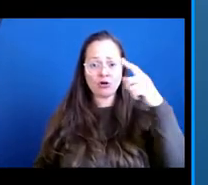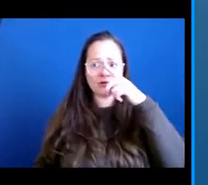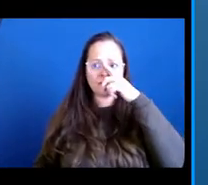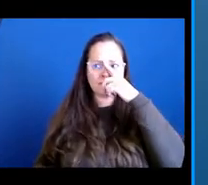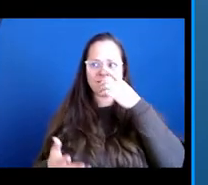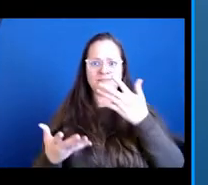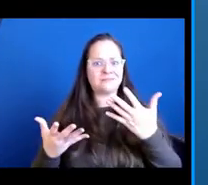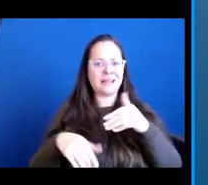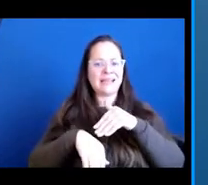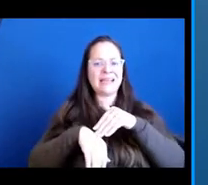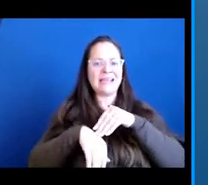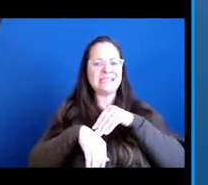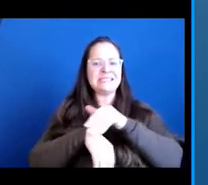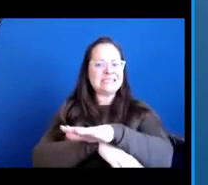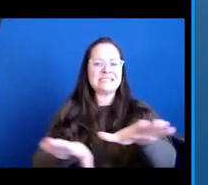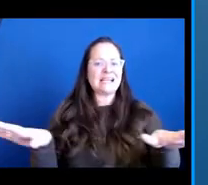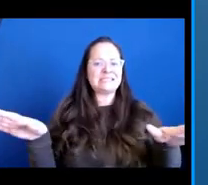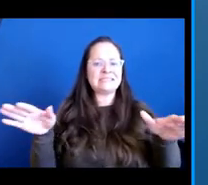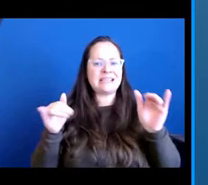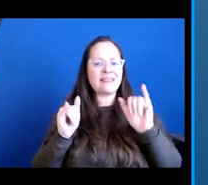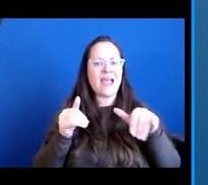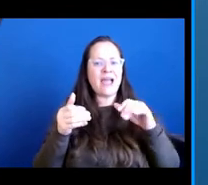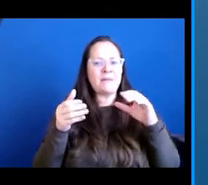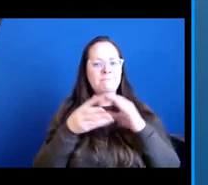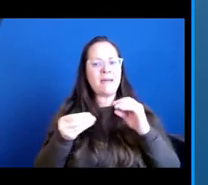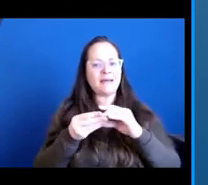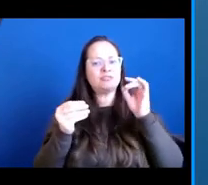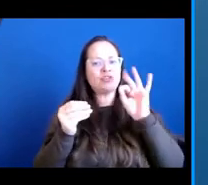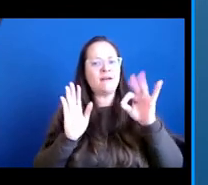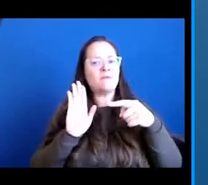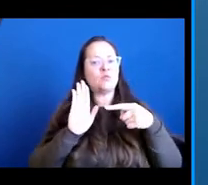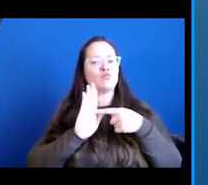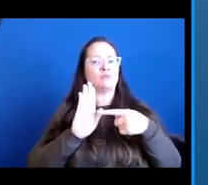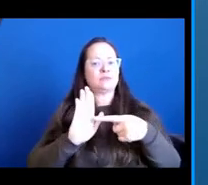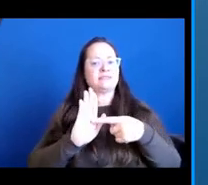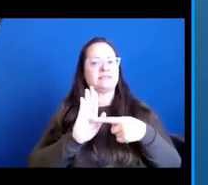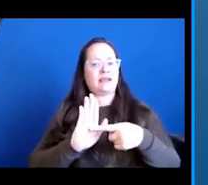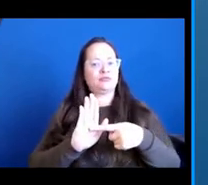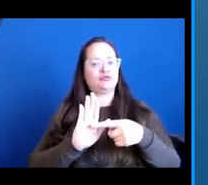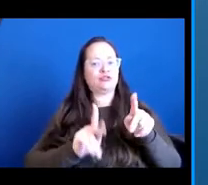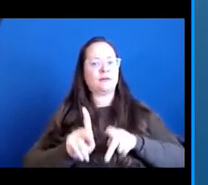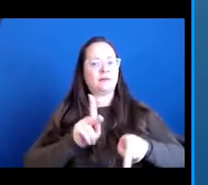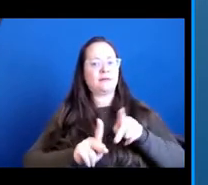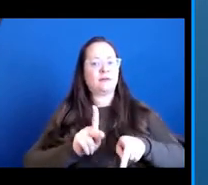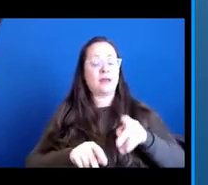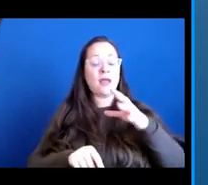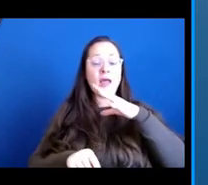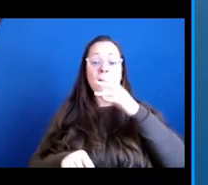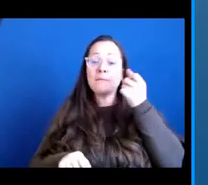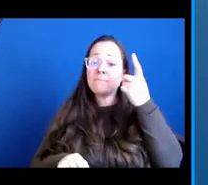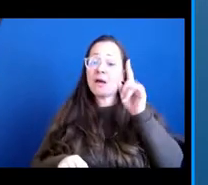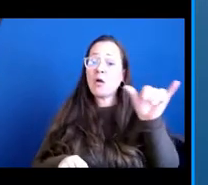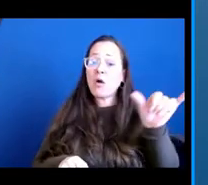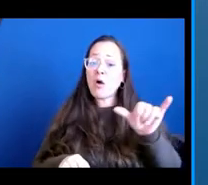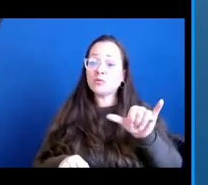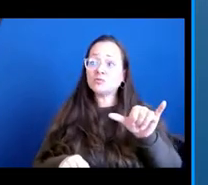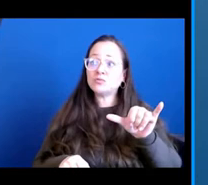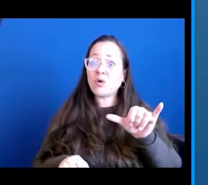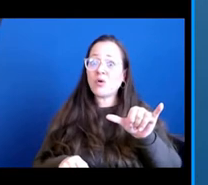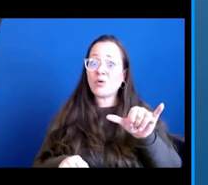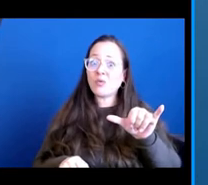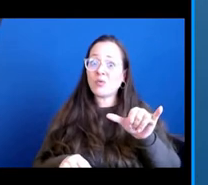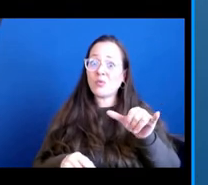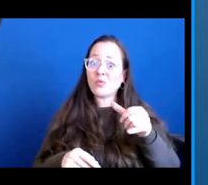about representation but what it also does by saying that Nevada and and and